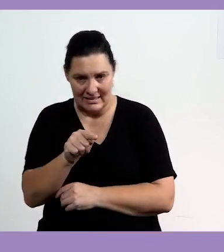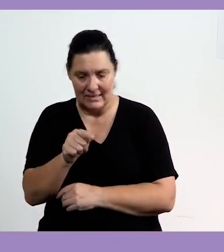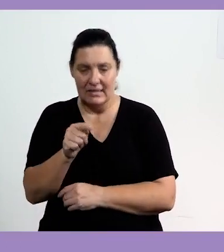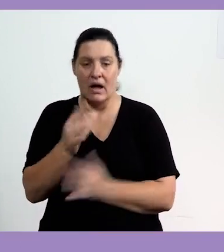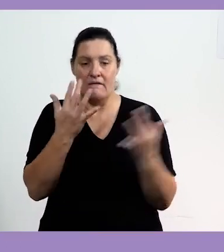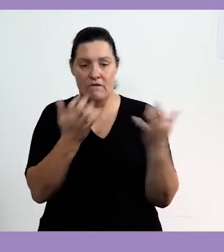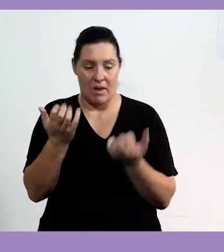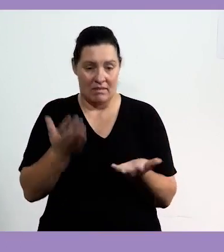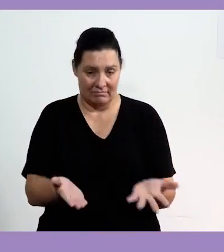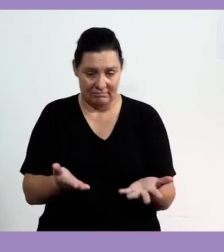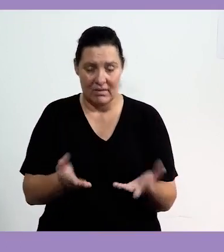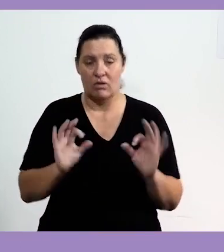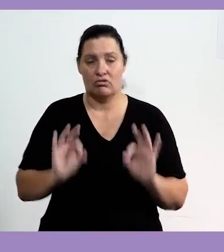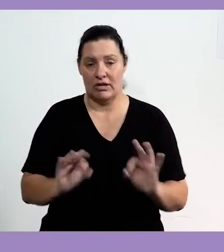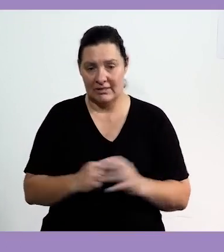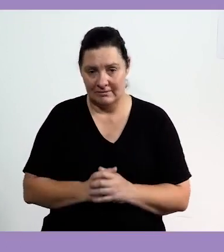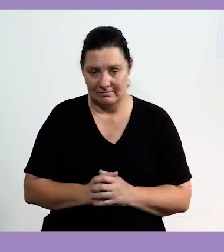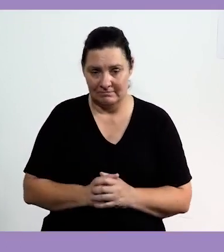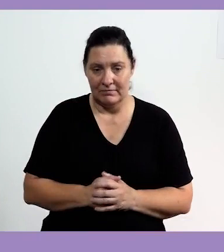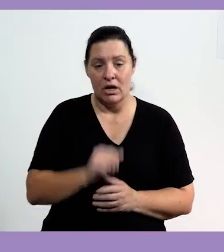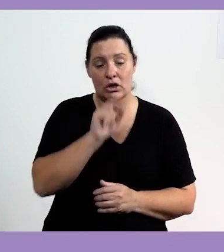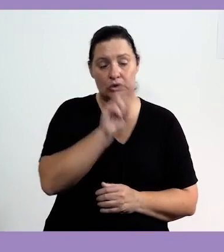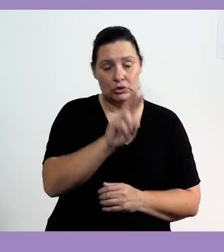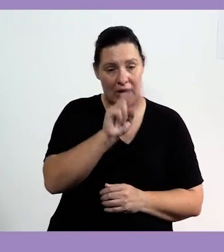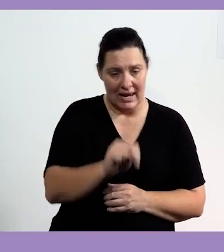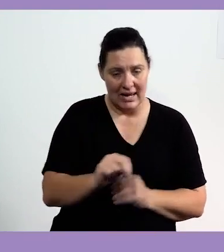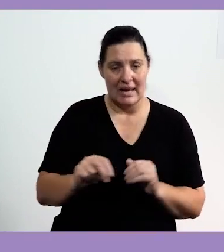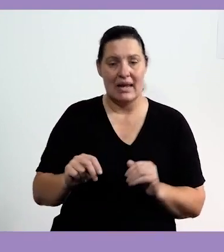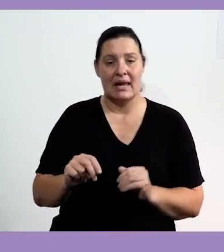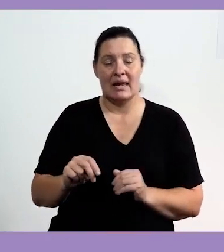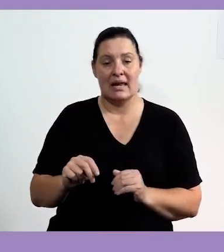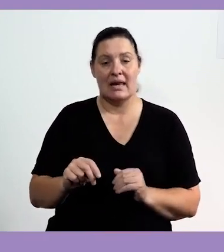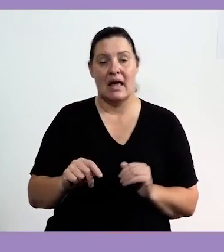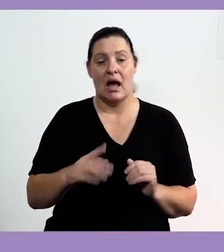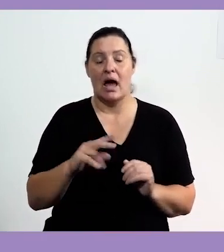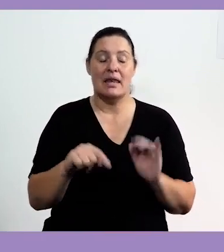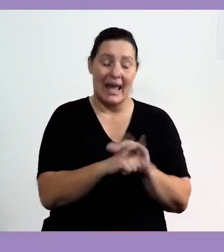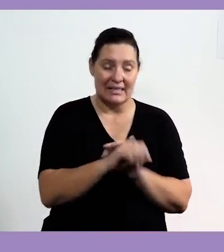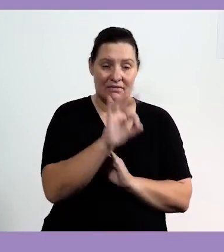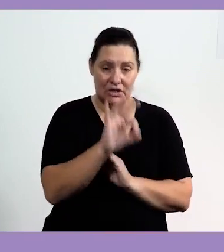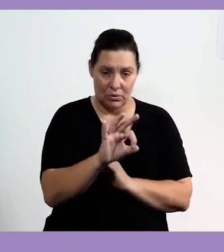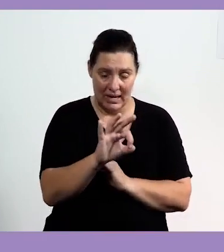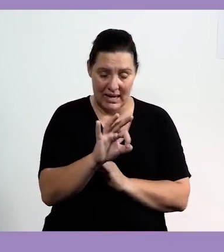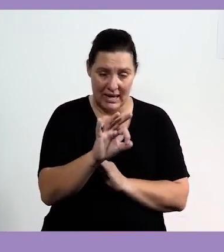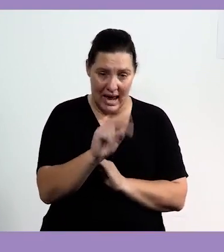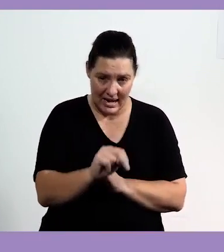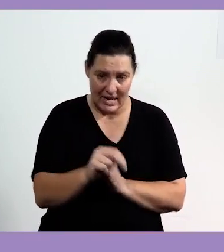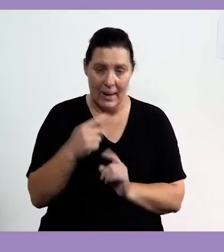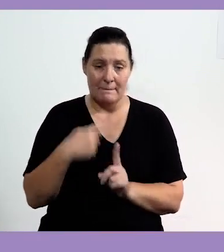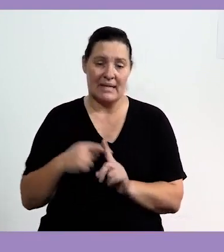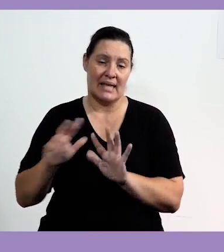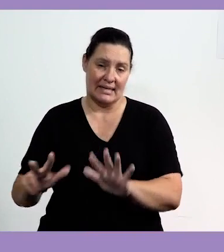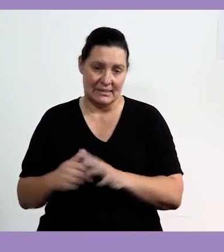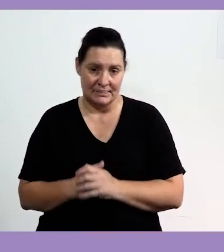this means that my formula is going to be 2n is equals to negative 3n